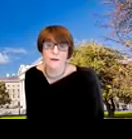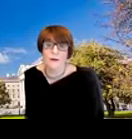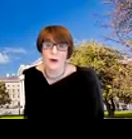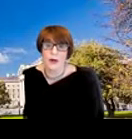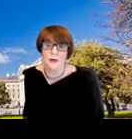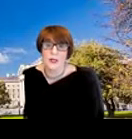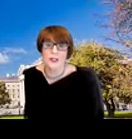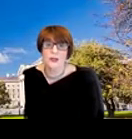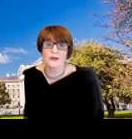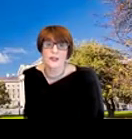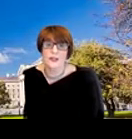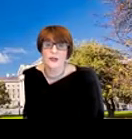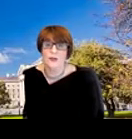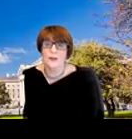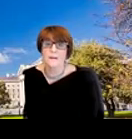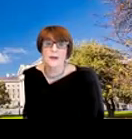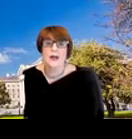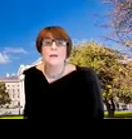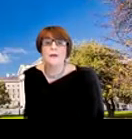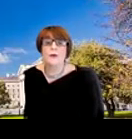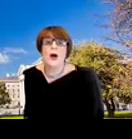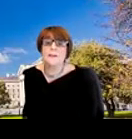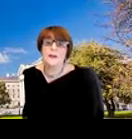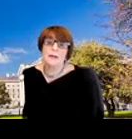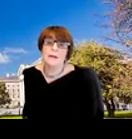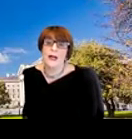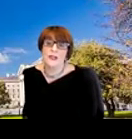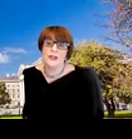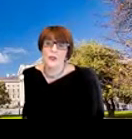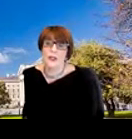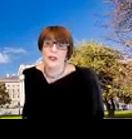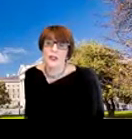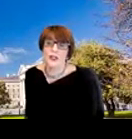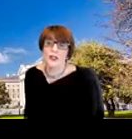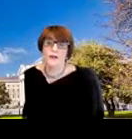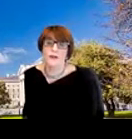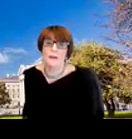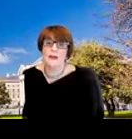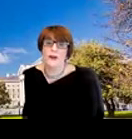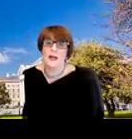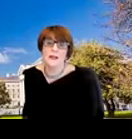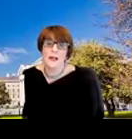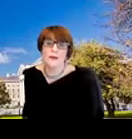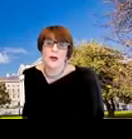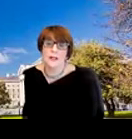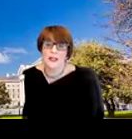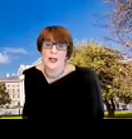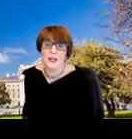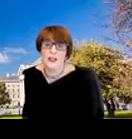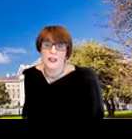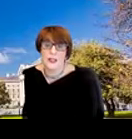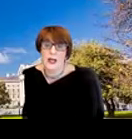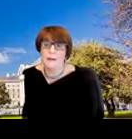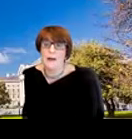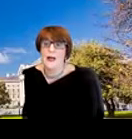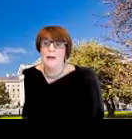forever around some of these issues. But the widespread impact on social connections with family and friends, and while technology